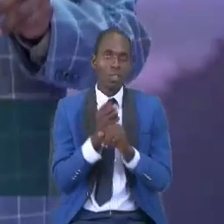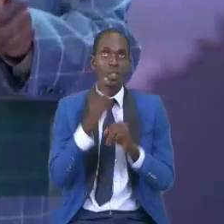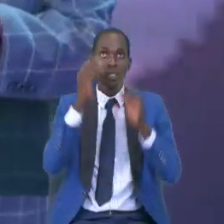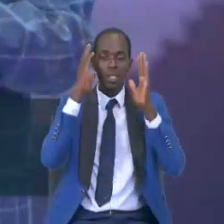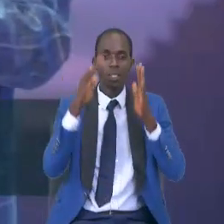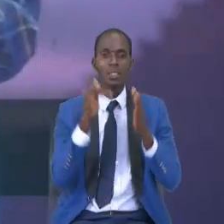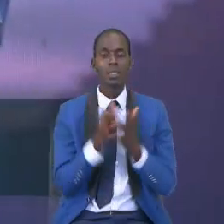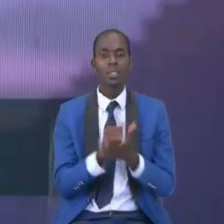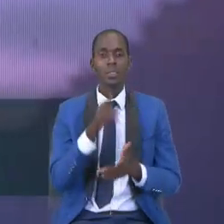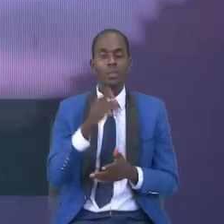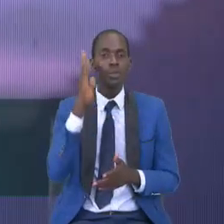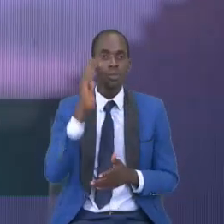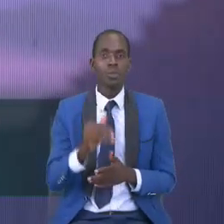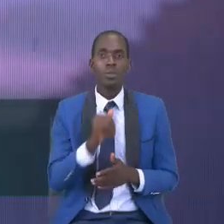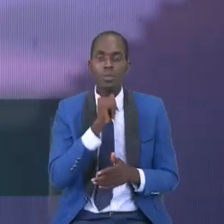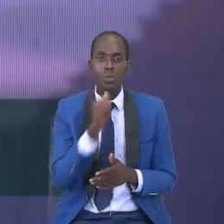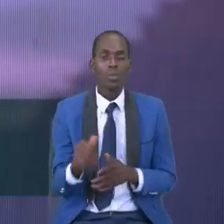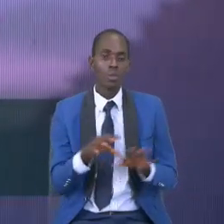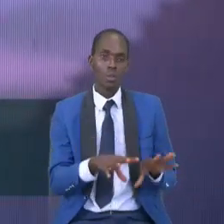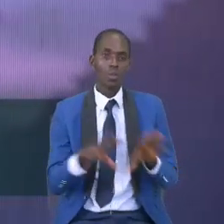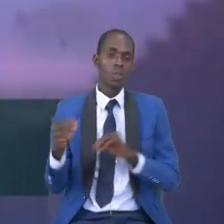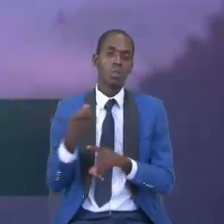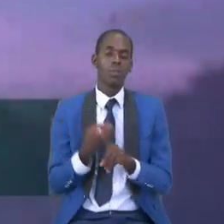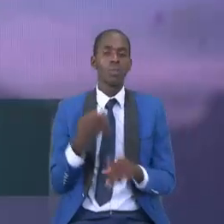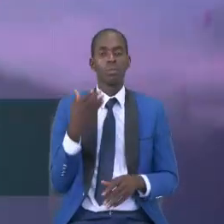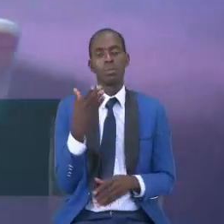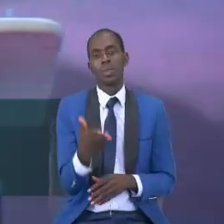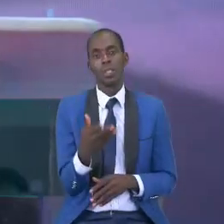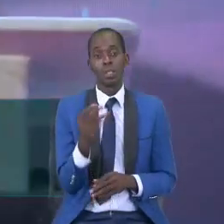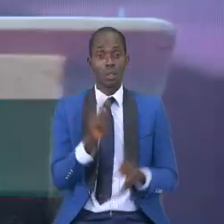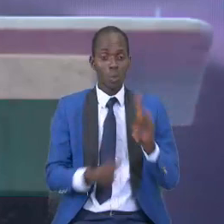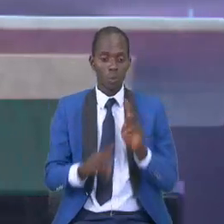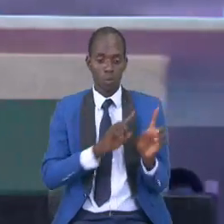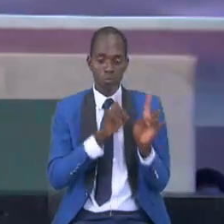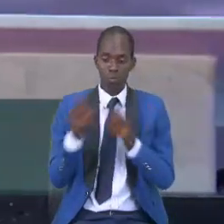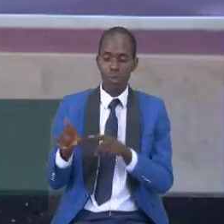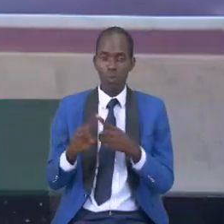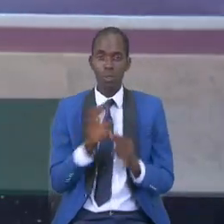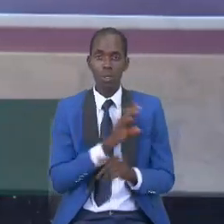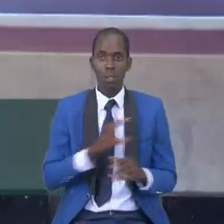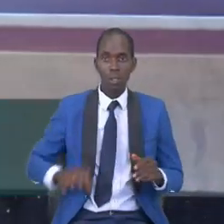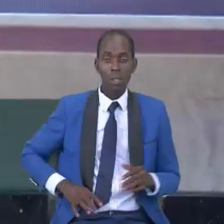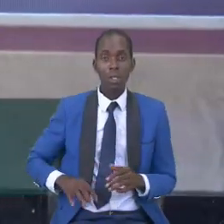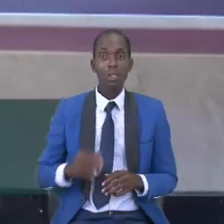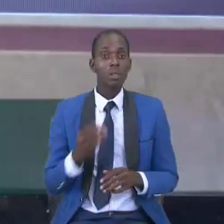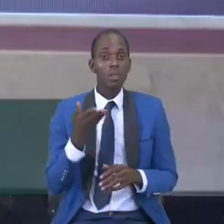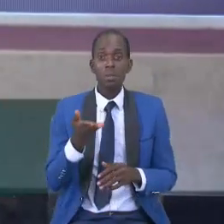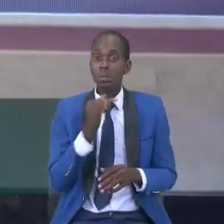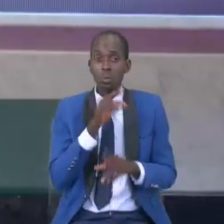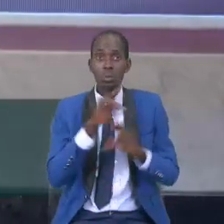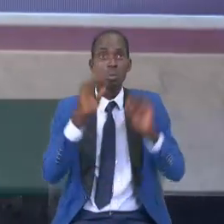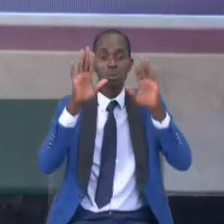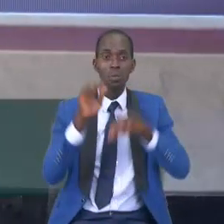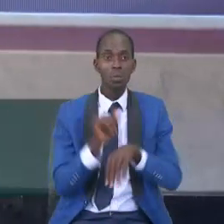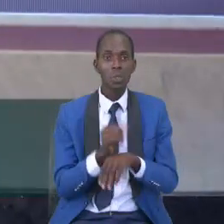should not depart from them. The people came to Christ. He's worked, he's done miracles, he's saved